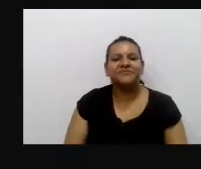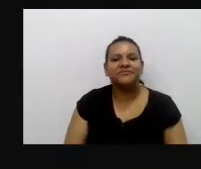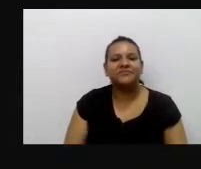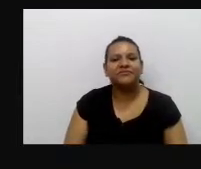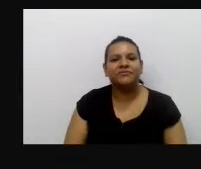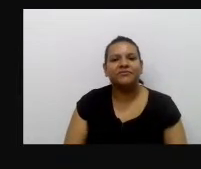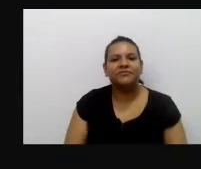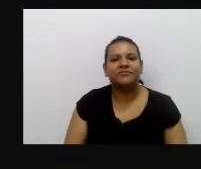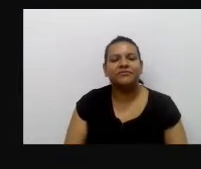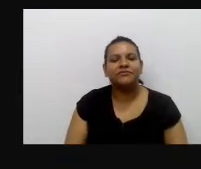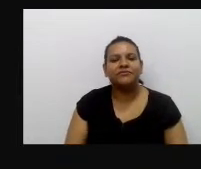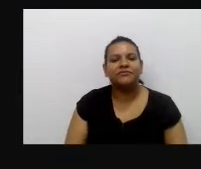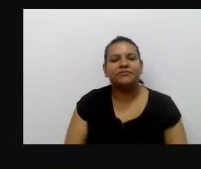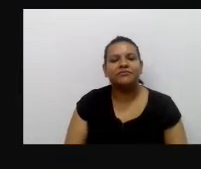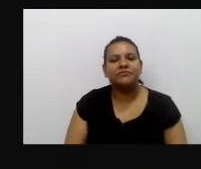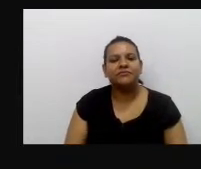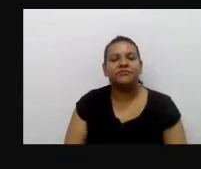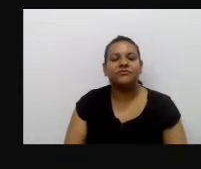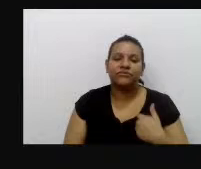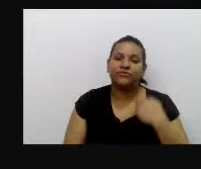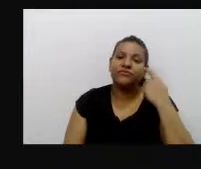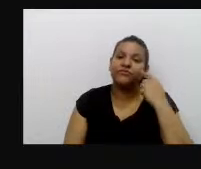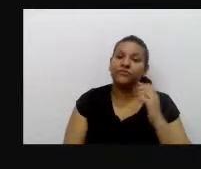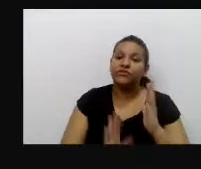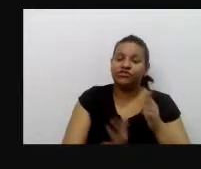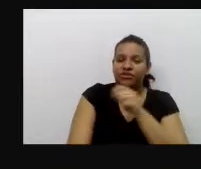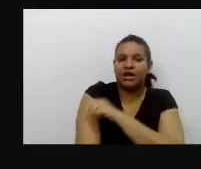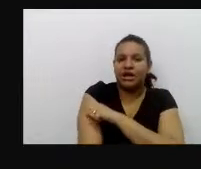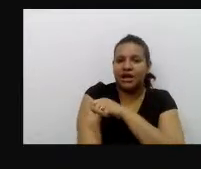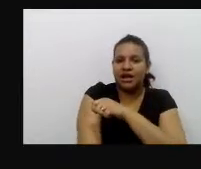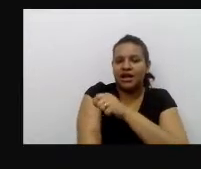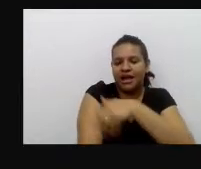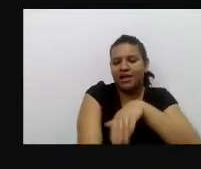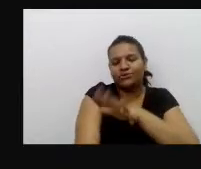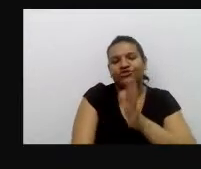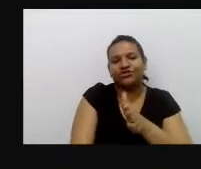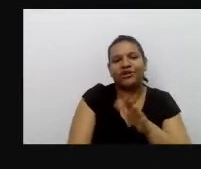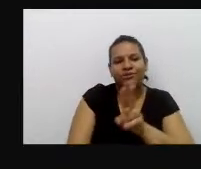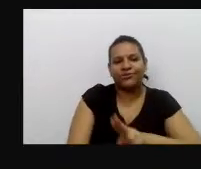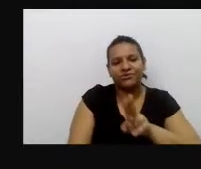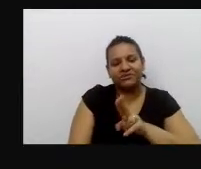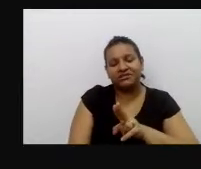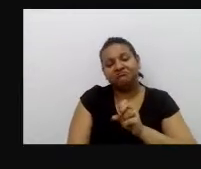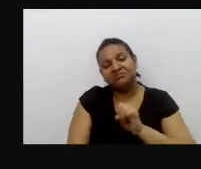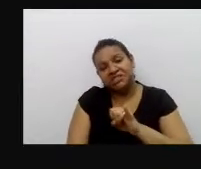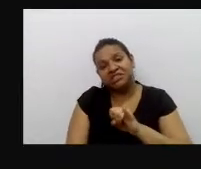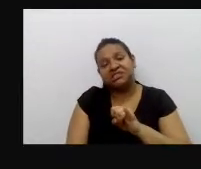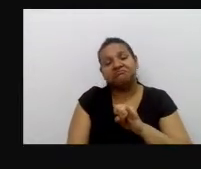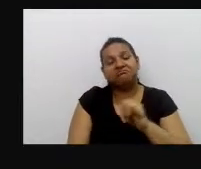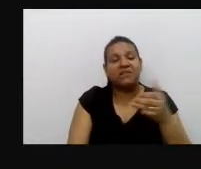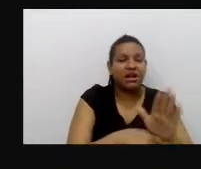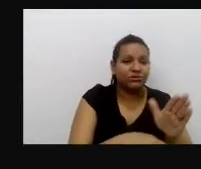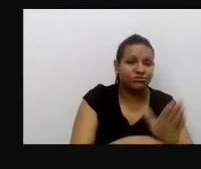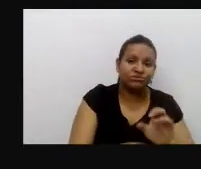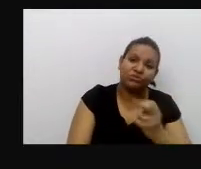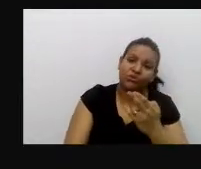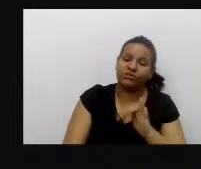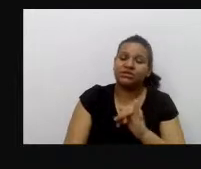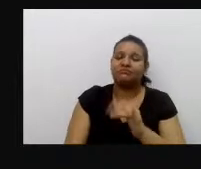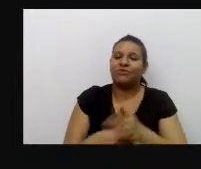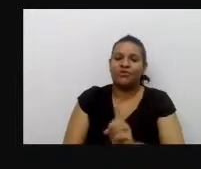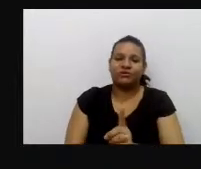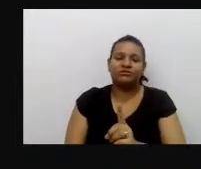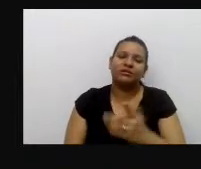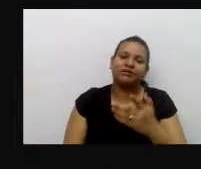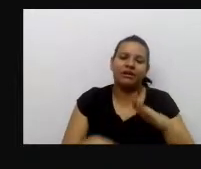it, whether we teach them or not. Sometimes I tell my students, I assign homework, and I say,